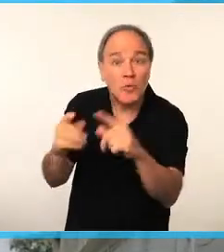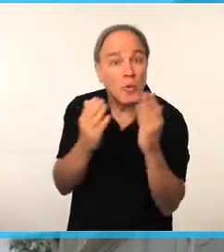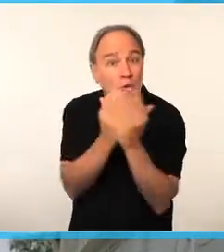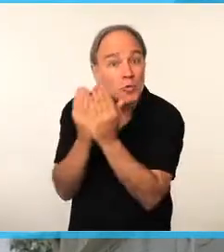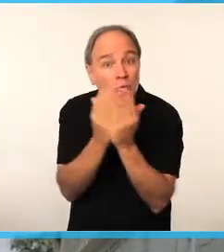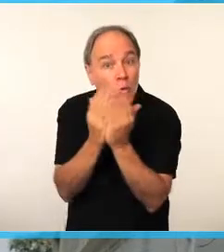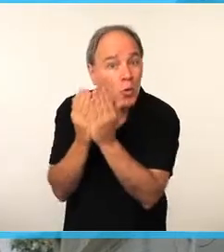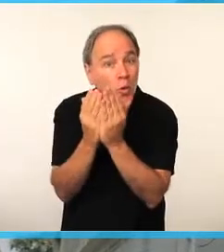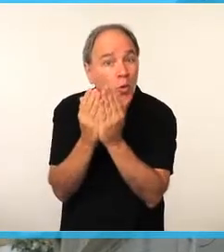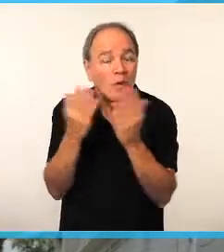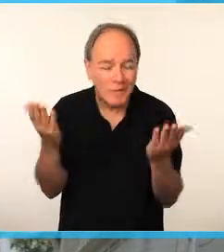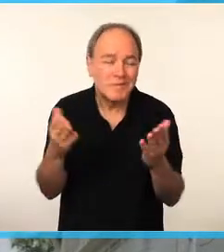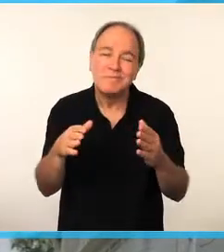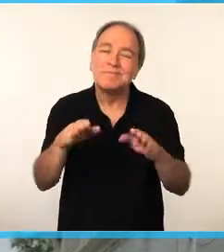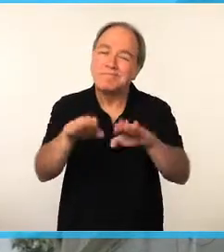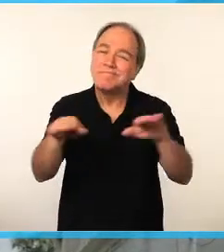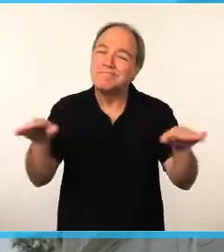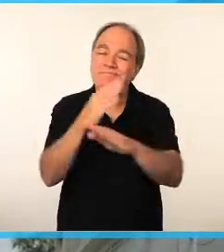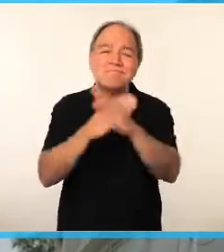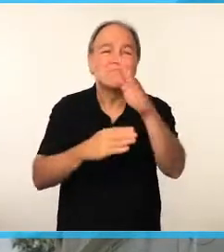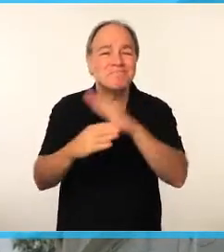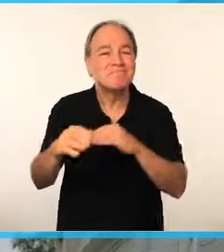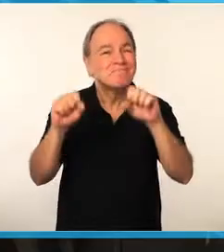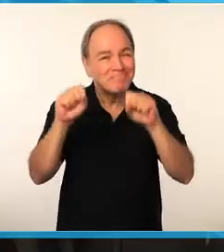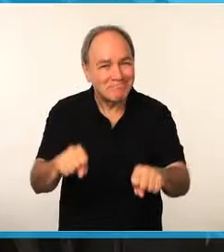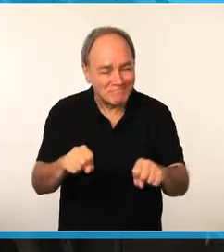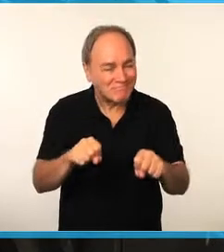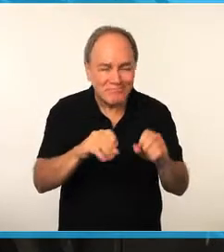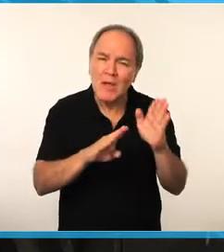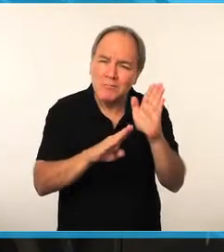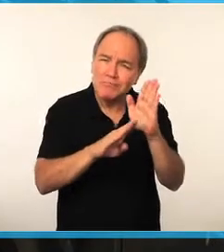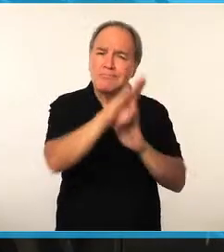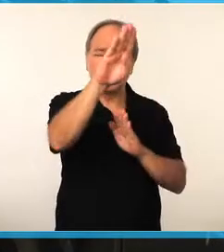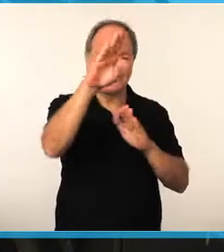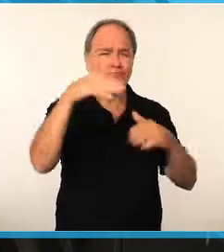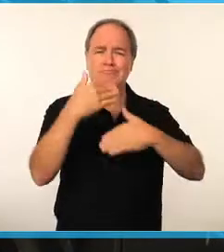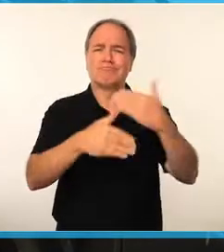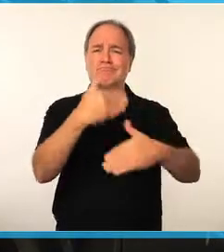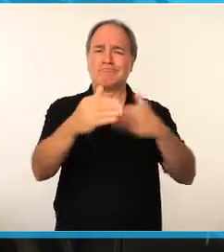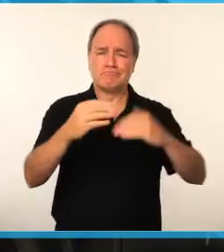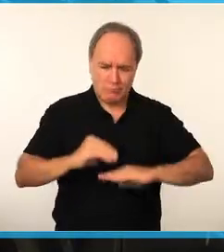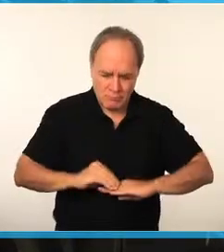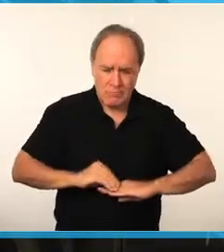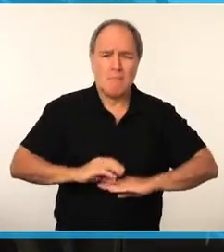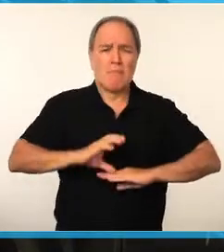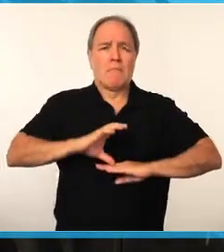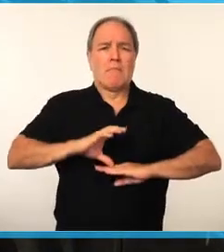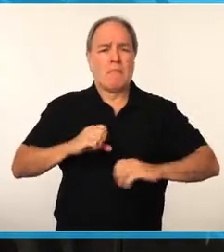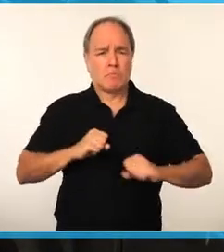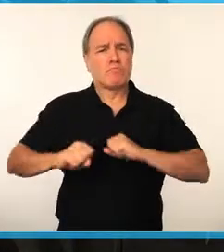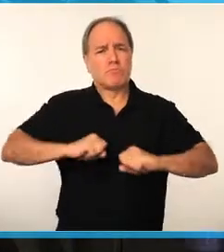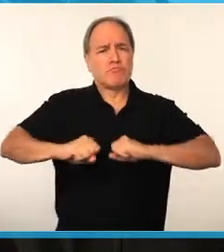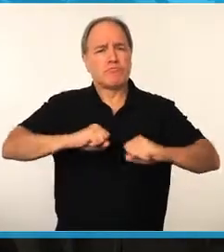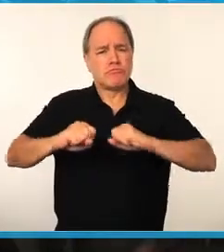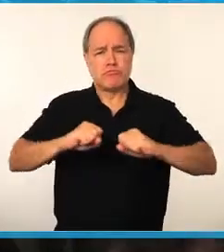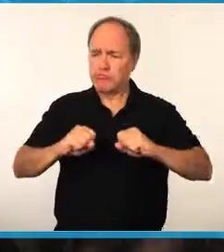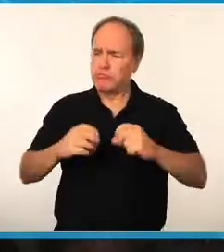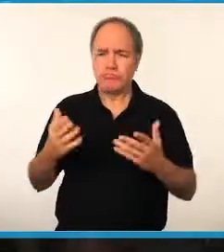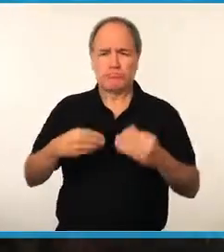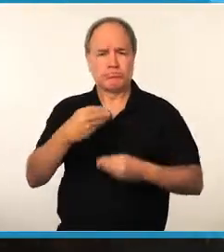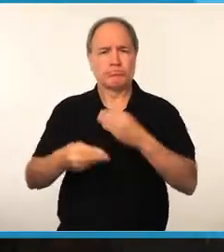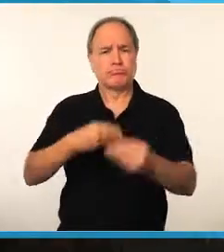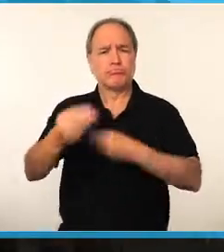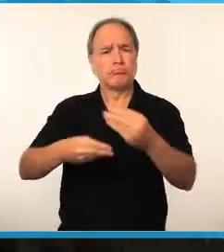able to have access to education, children with disabilities can be the fully